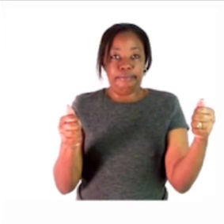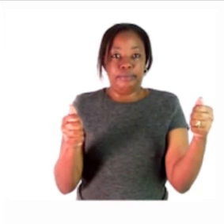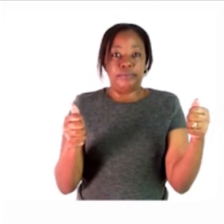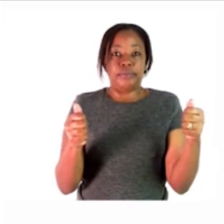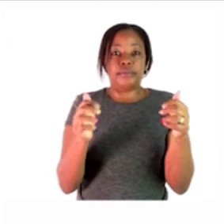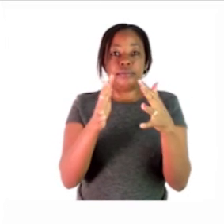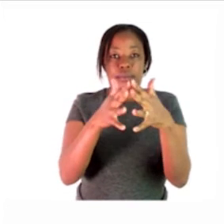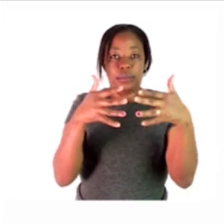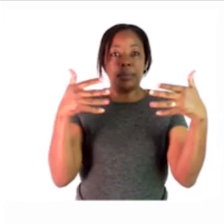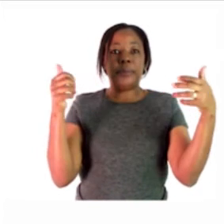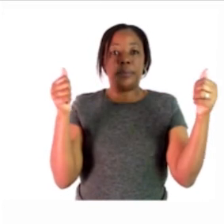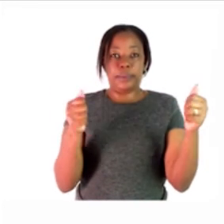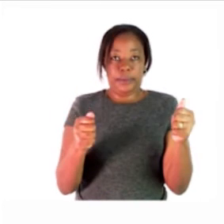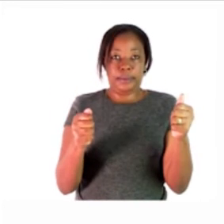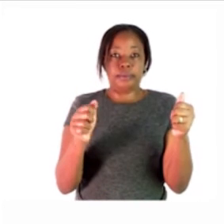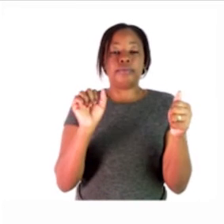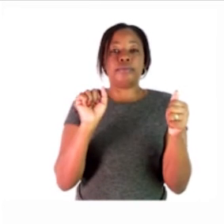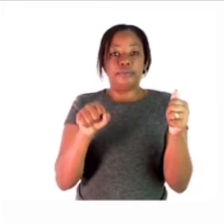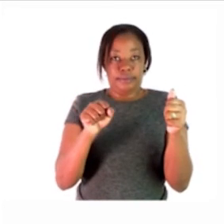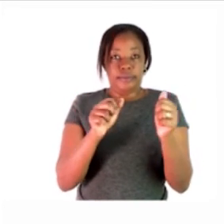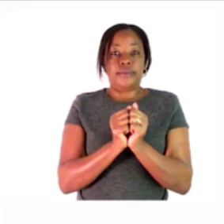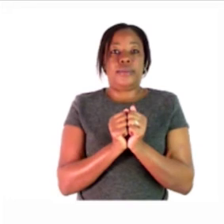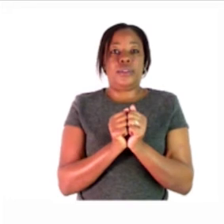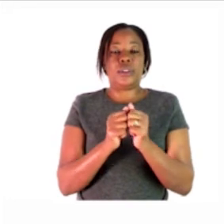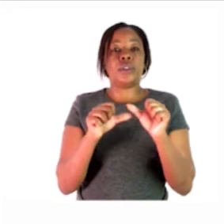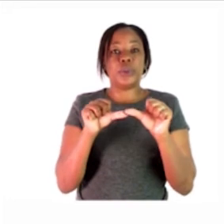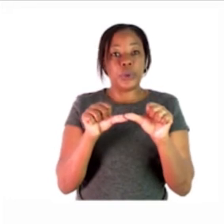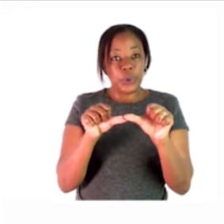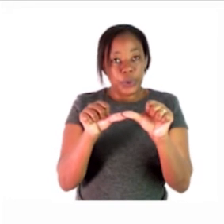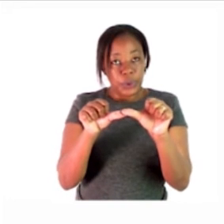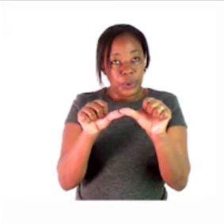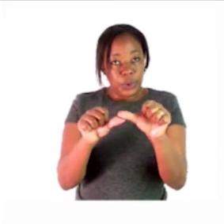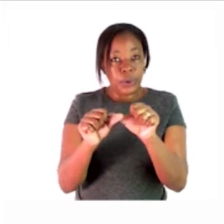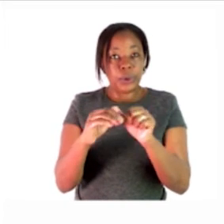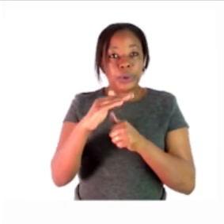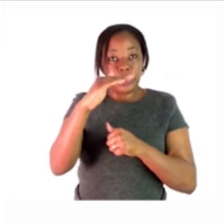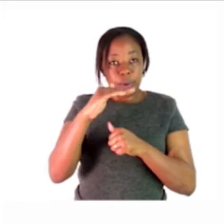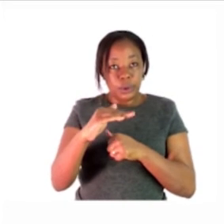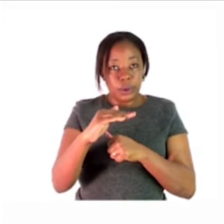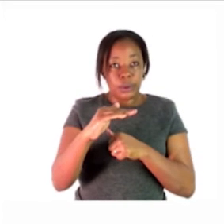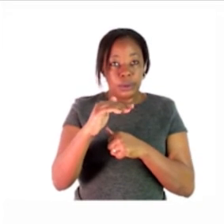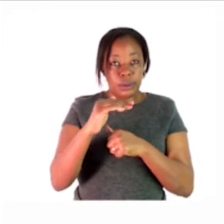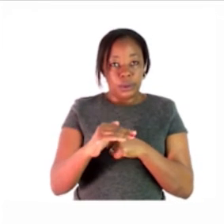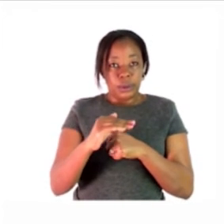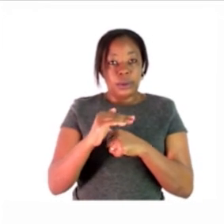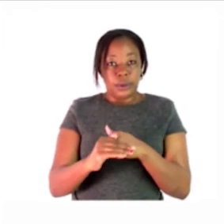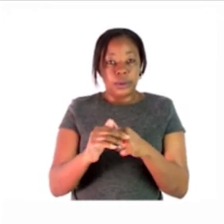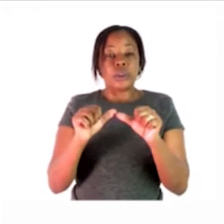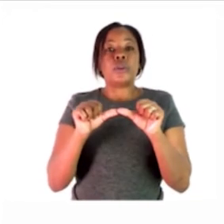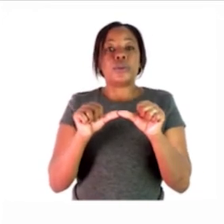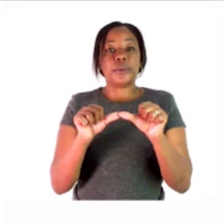newspaper. Did you get the same like mine? Okay, if you got it the same way like mine, then you are correct, I think. That